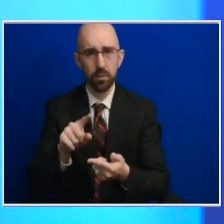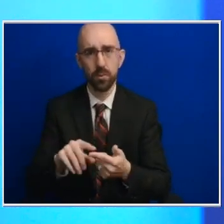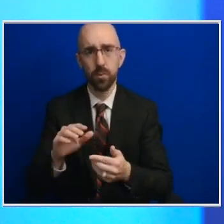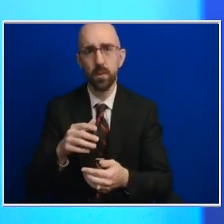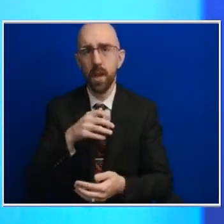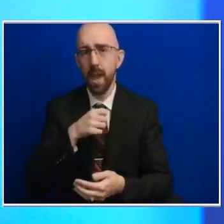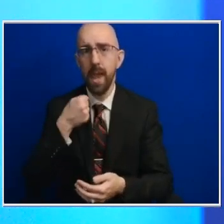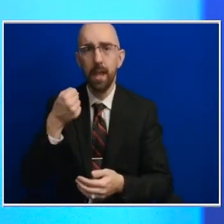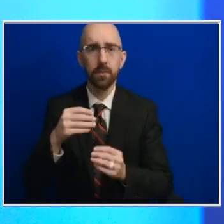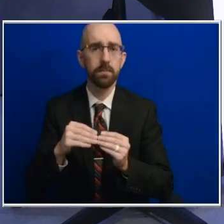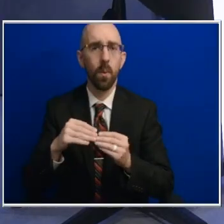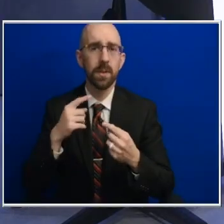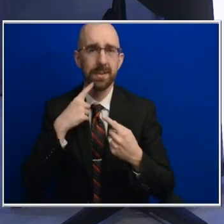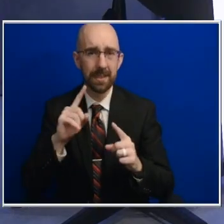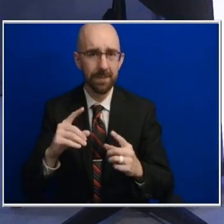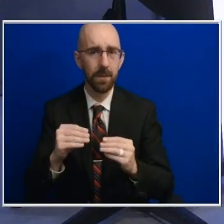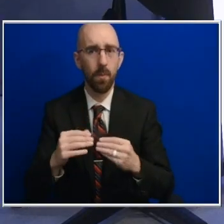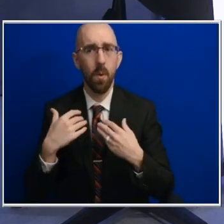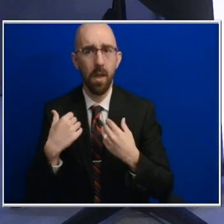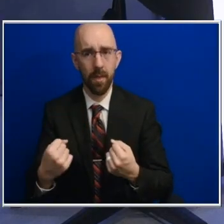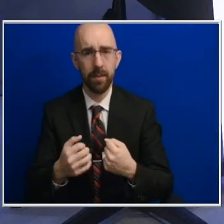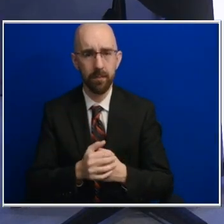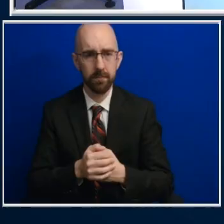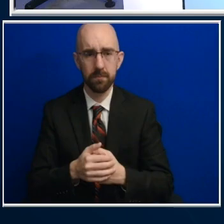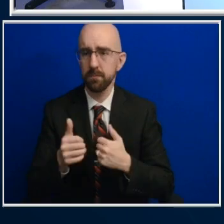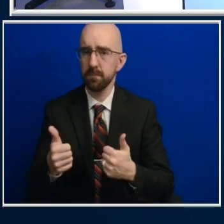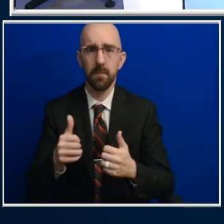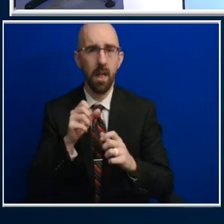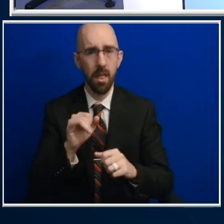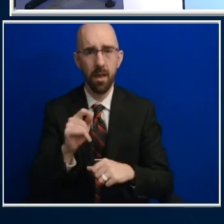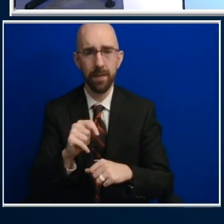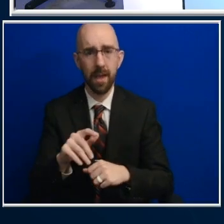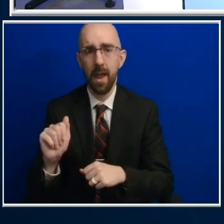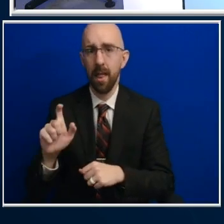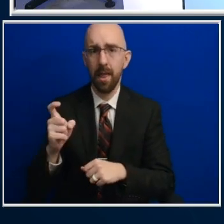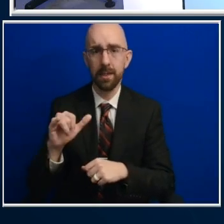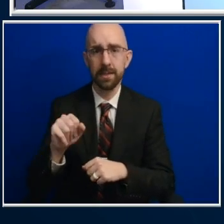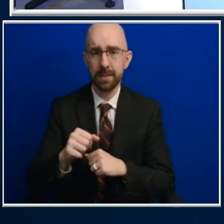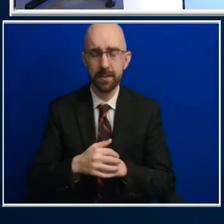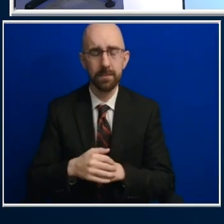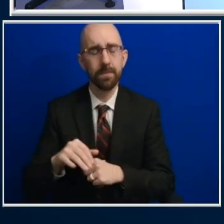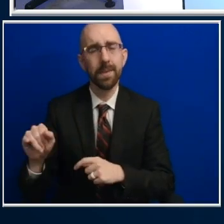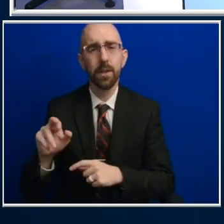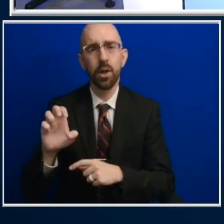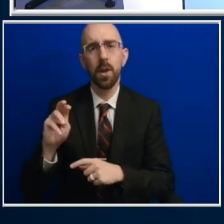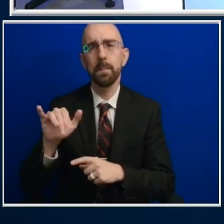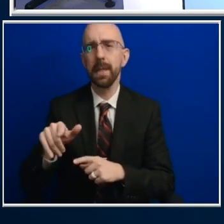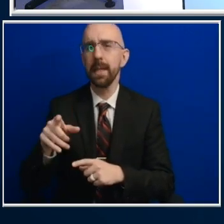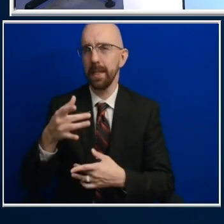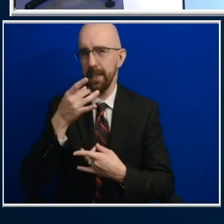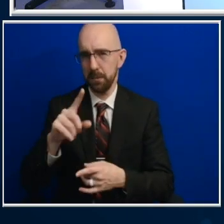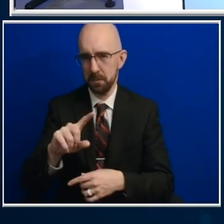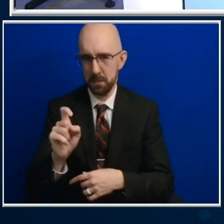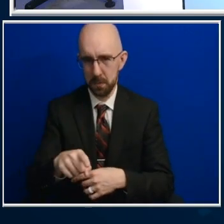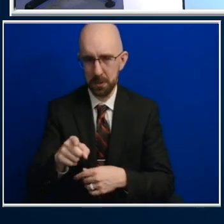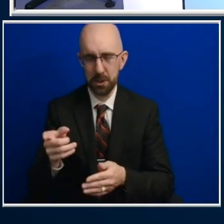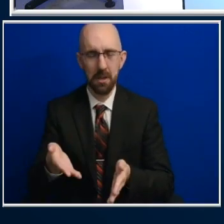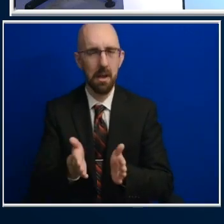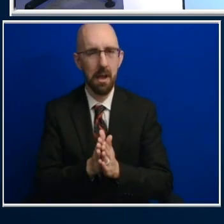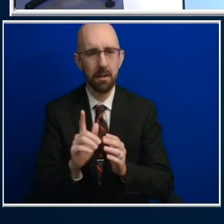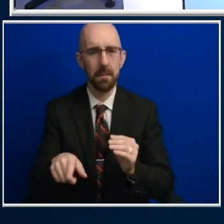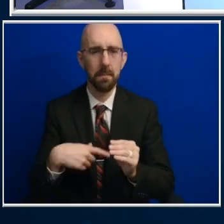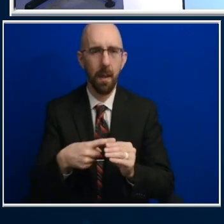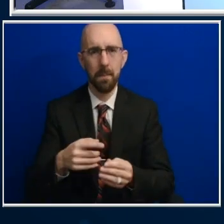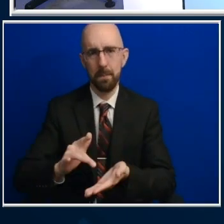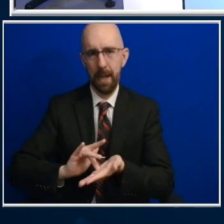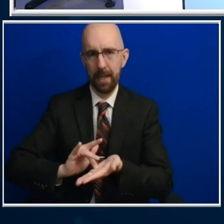and healthier. Yeah, I love it. All right. Alexis. Jeremy has a really interesting question. Jeremy has a question about medications